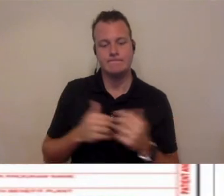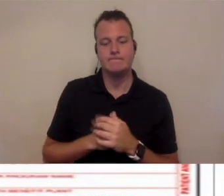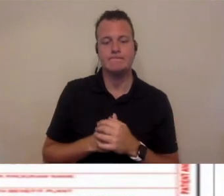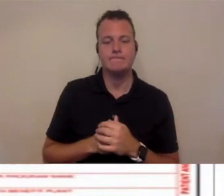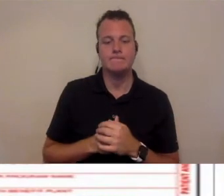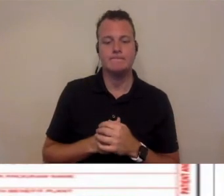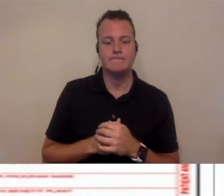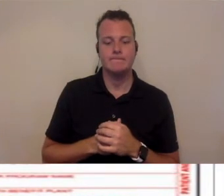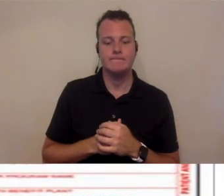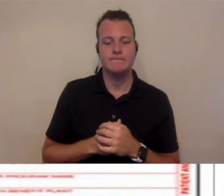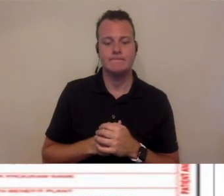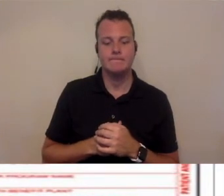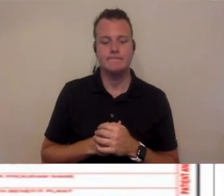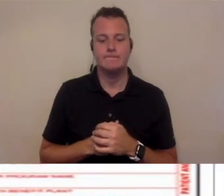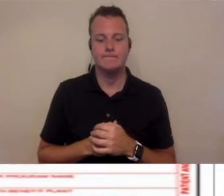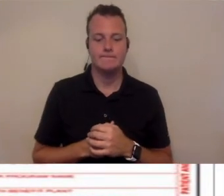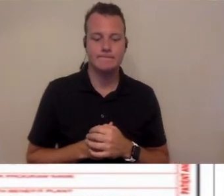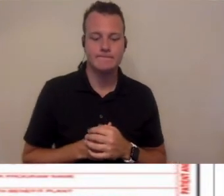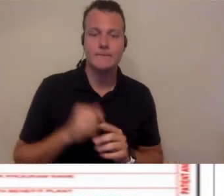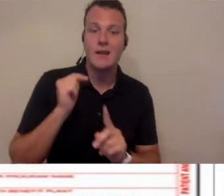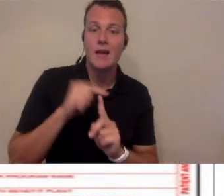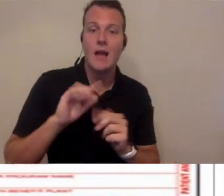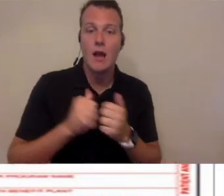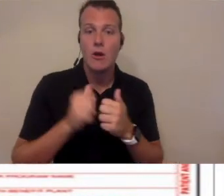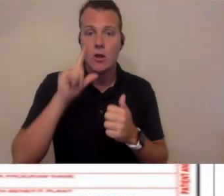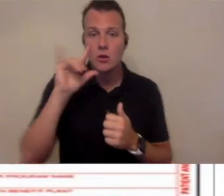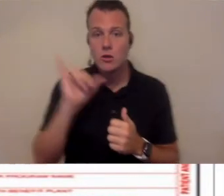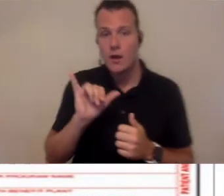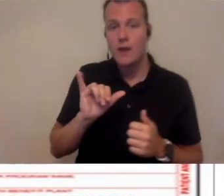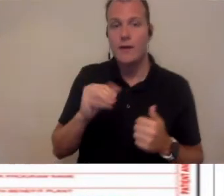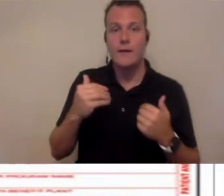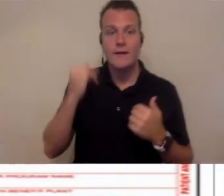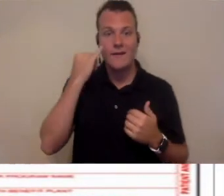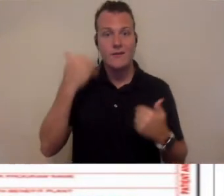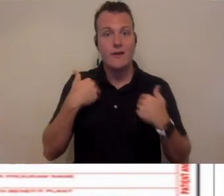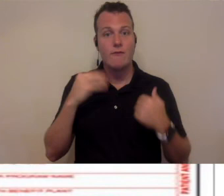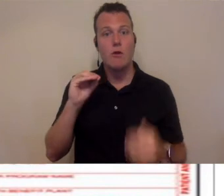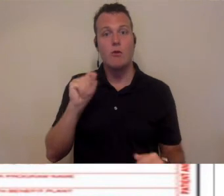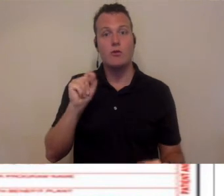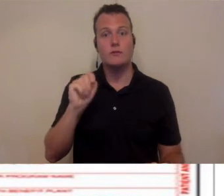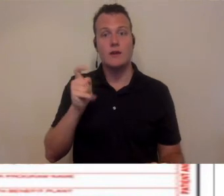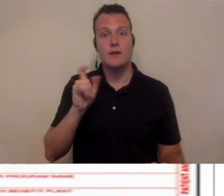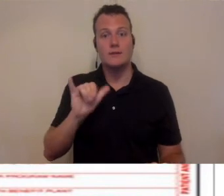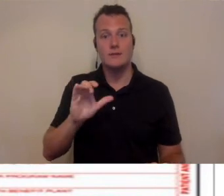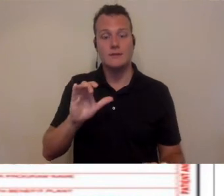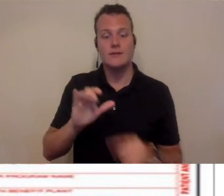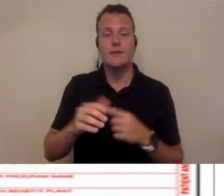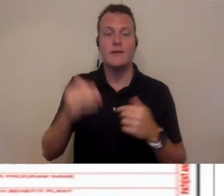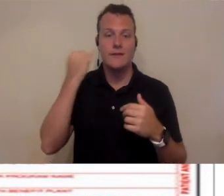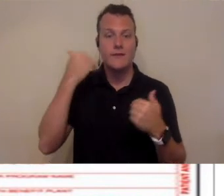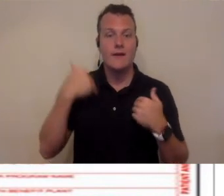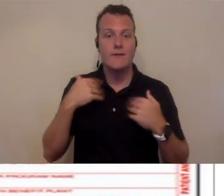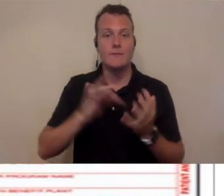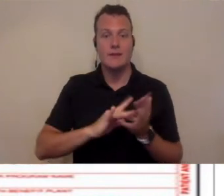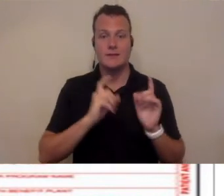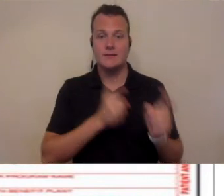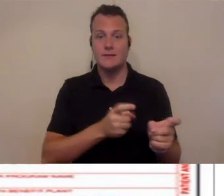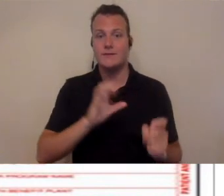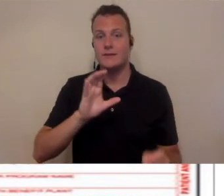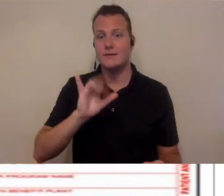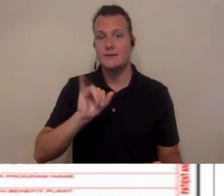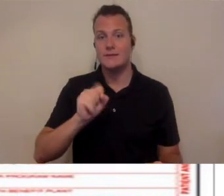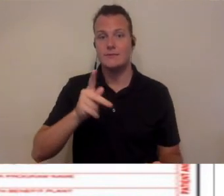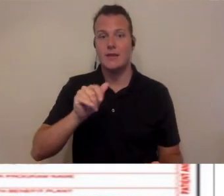we can get through. Here's how it would look if you had an ototoxic hearing loss and they were given cisplatin